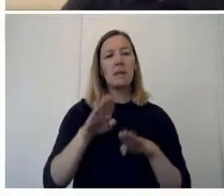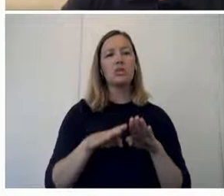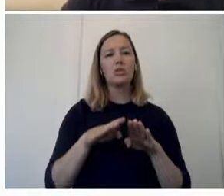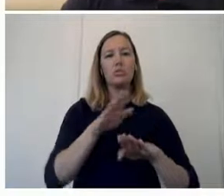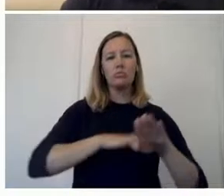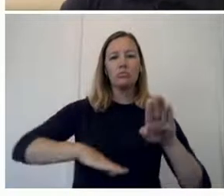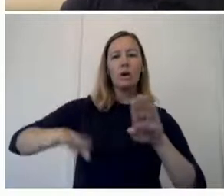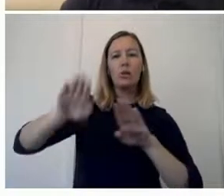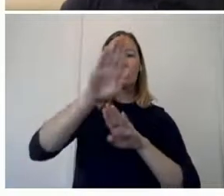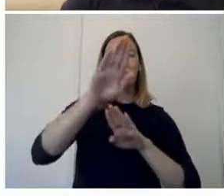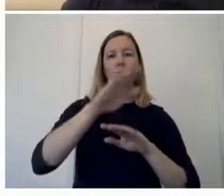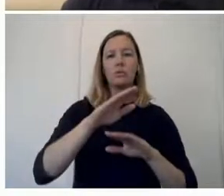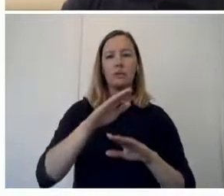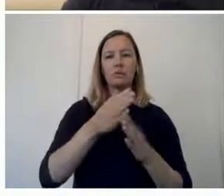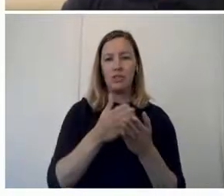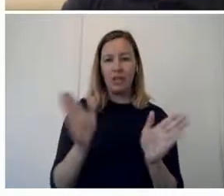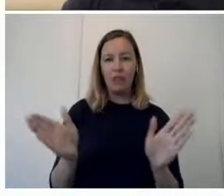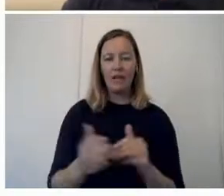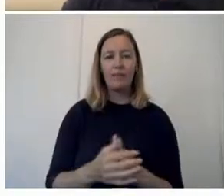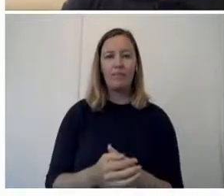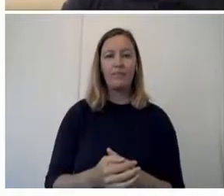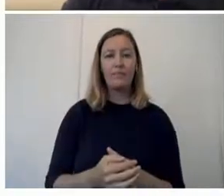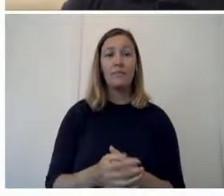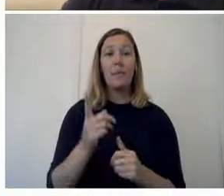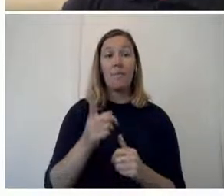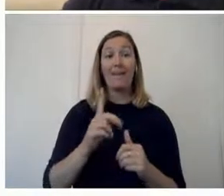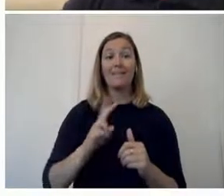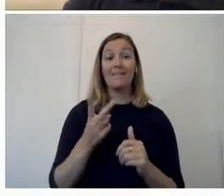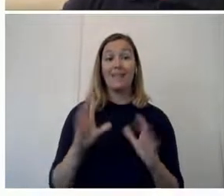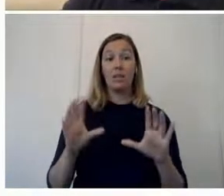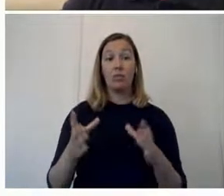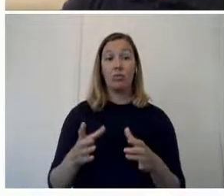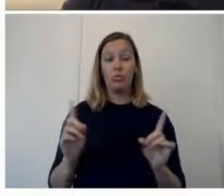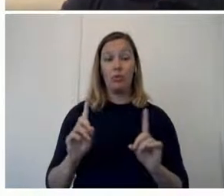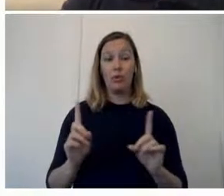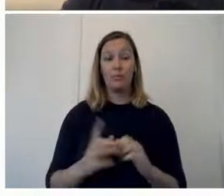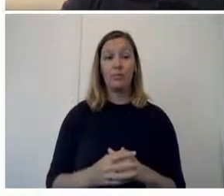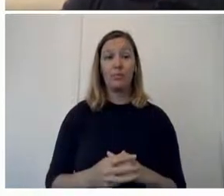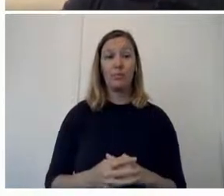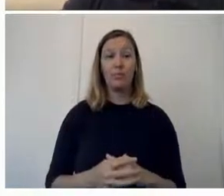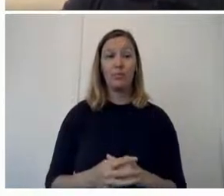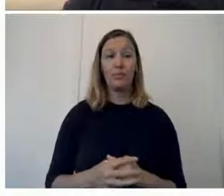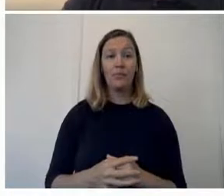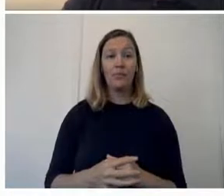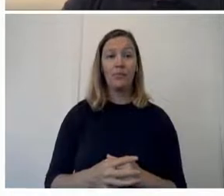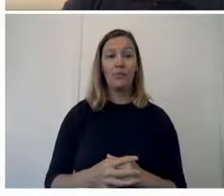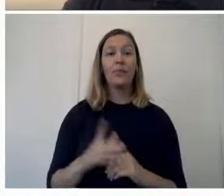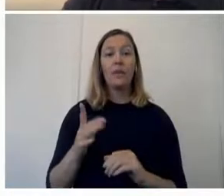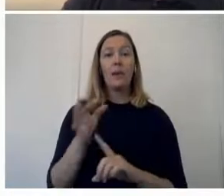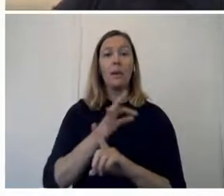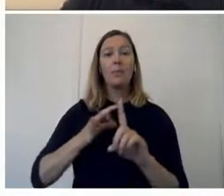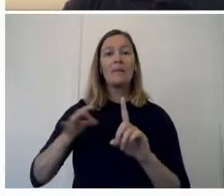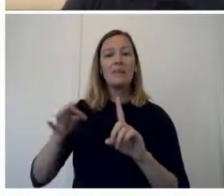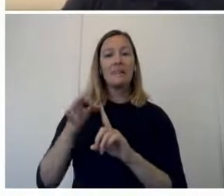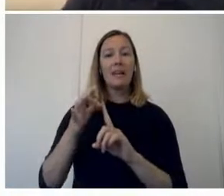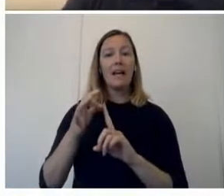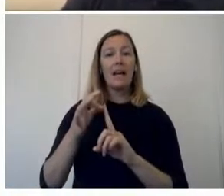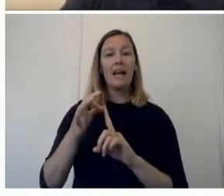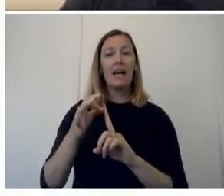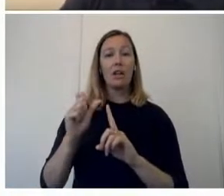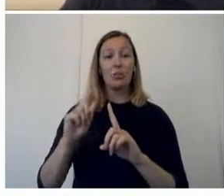However, let me show you a second lot of these, because this is where Pasifika start to look